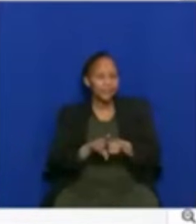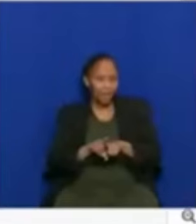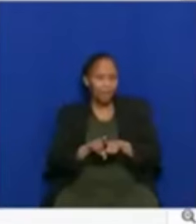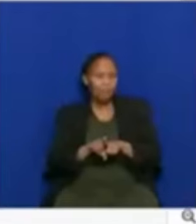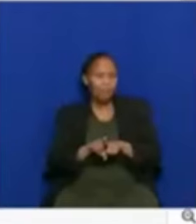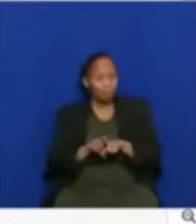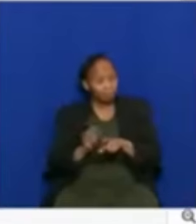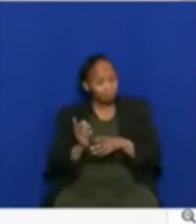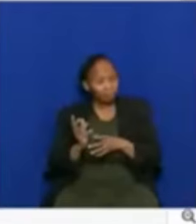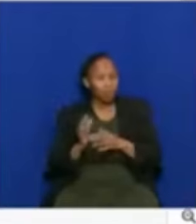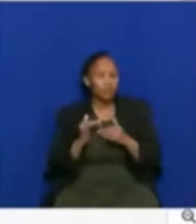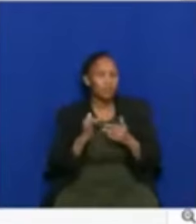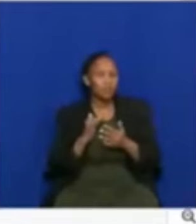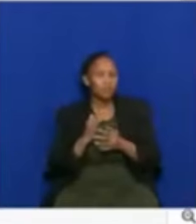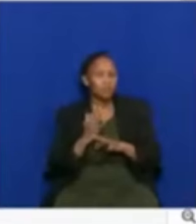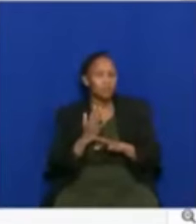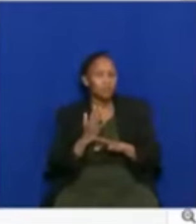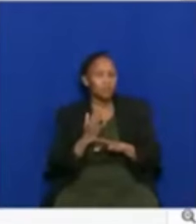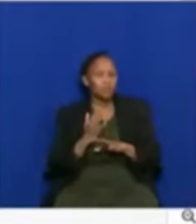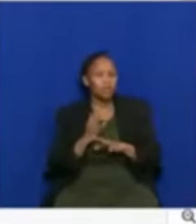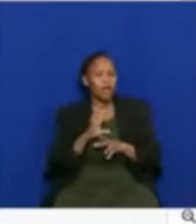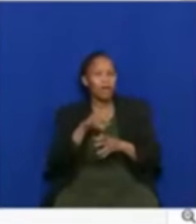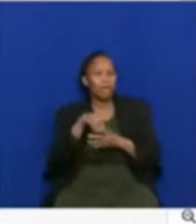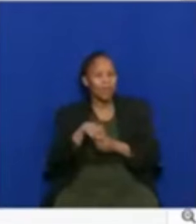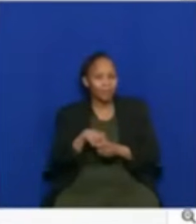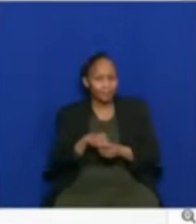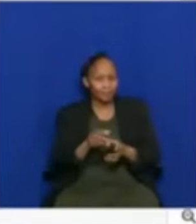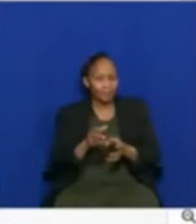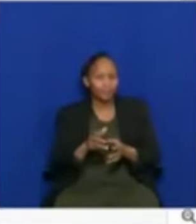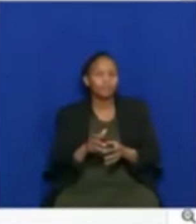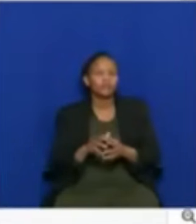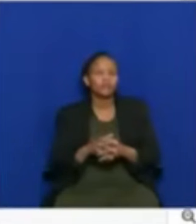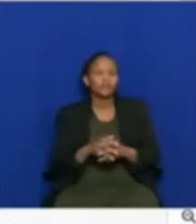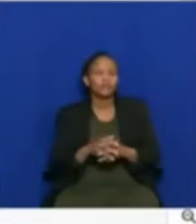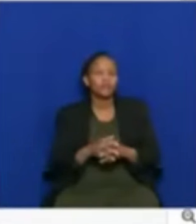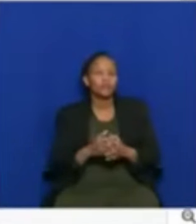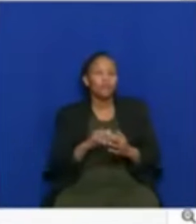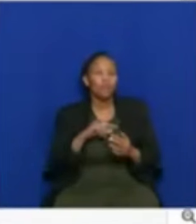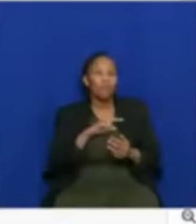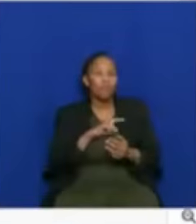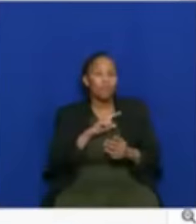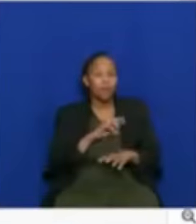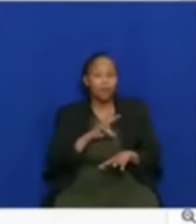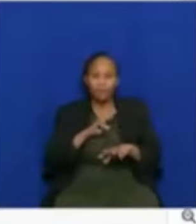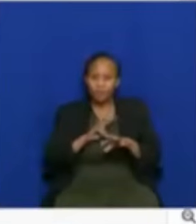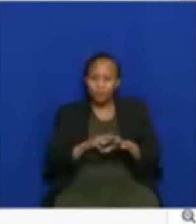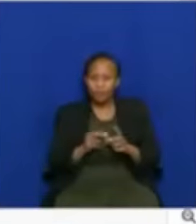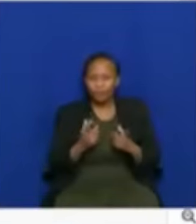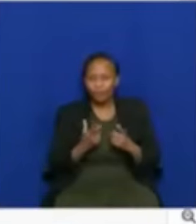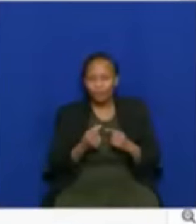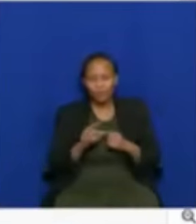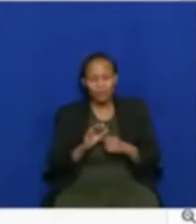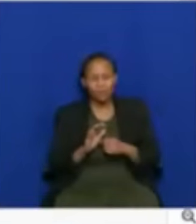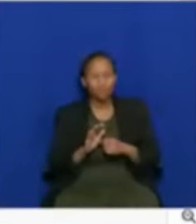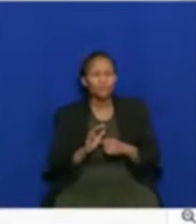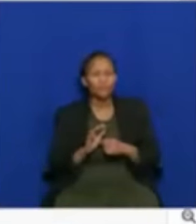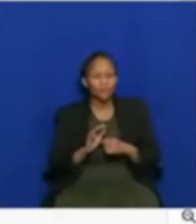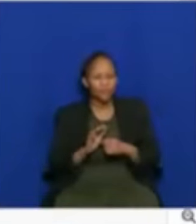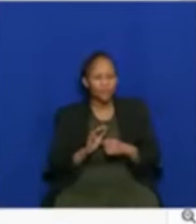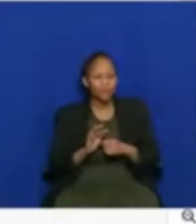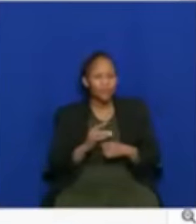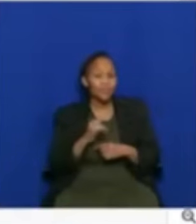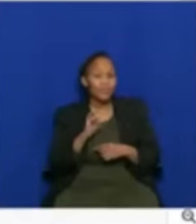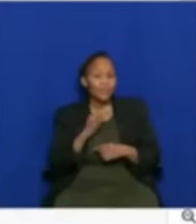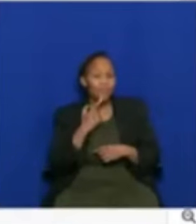well, because you would have to establish what the facts behind saying that you